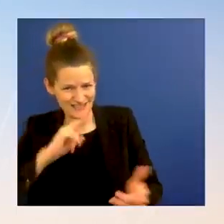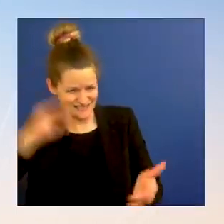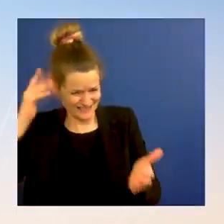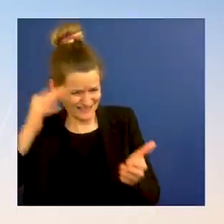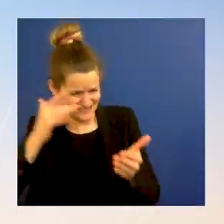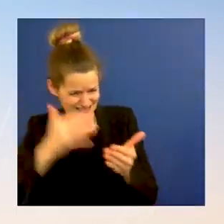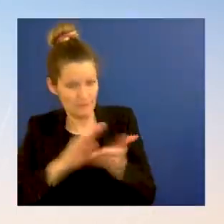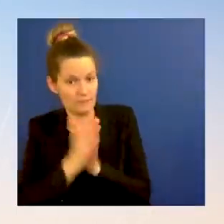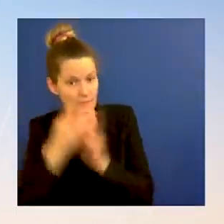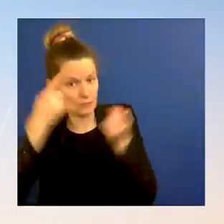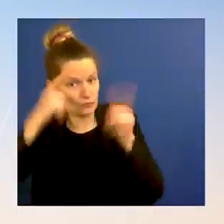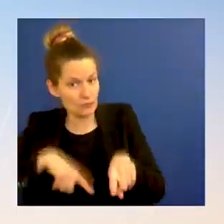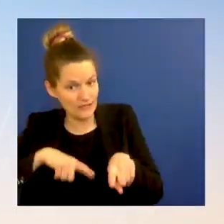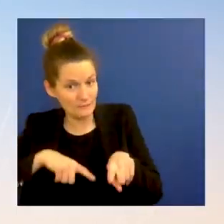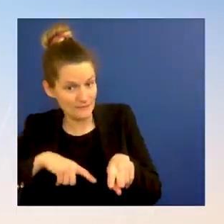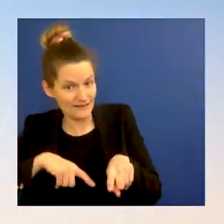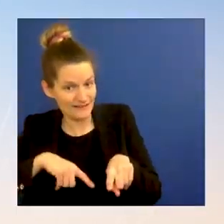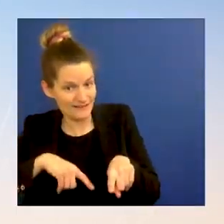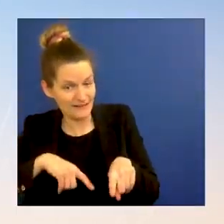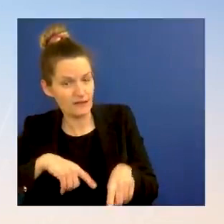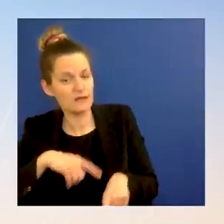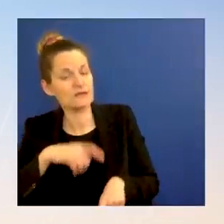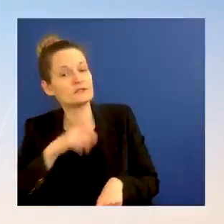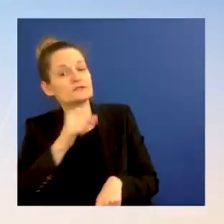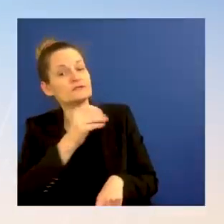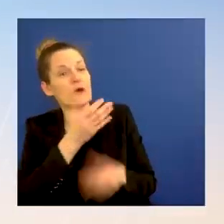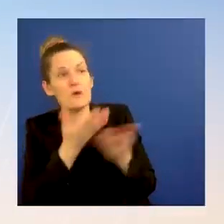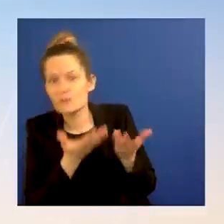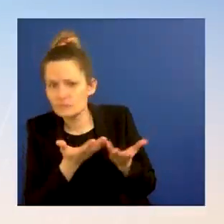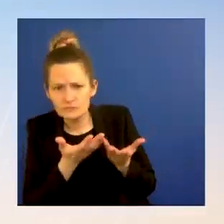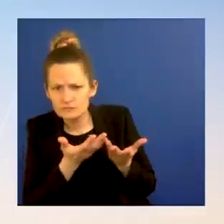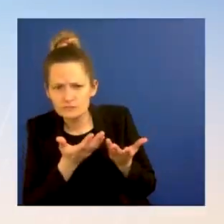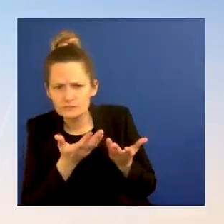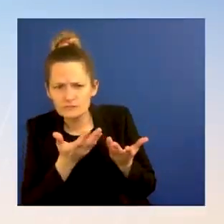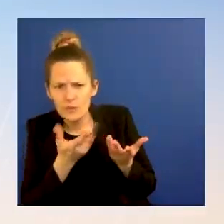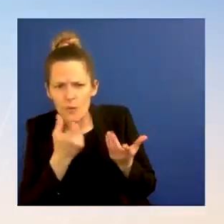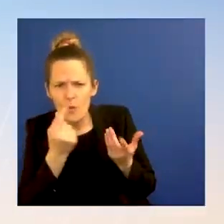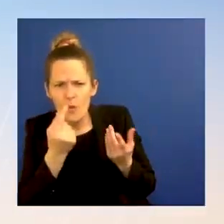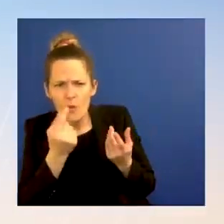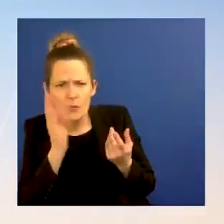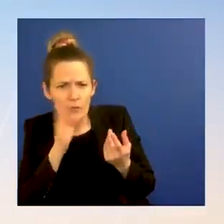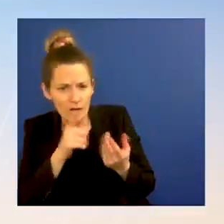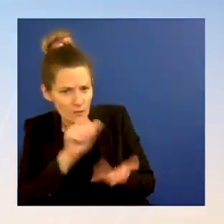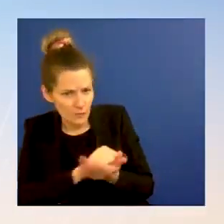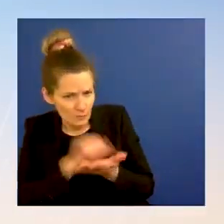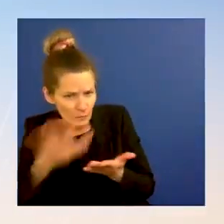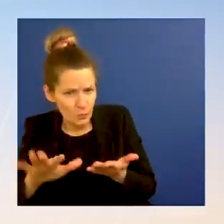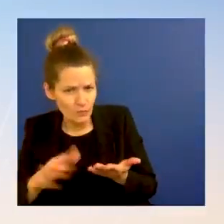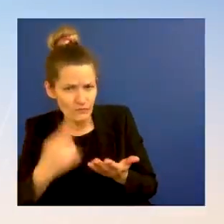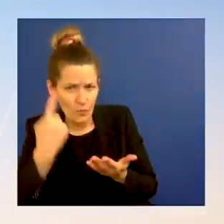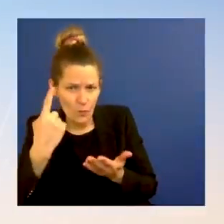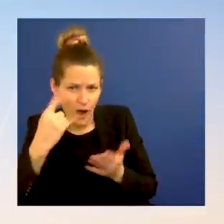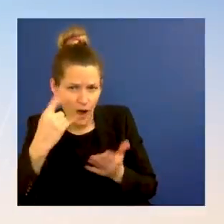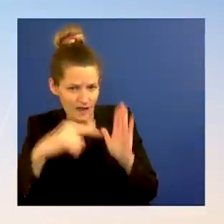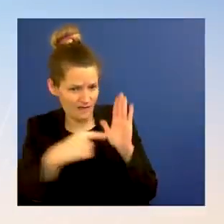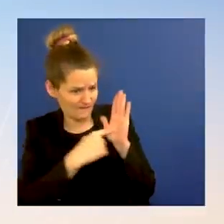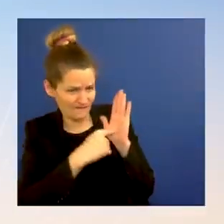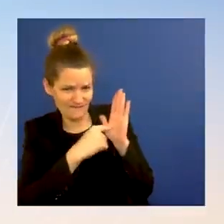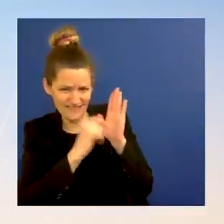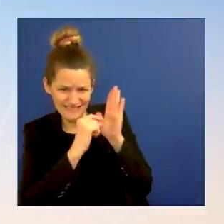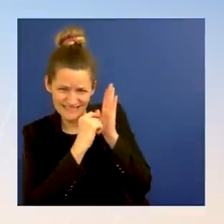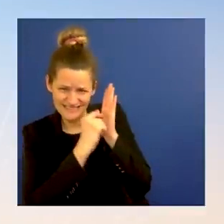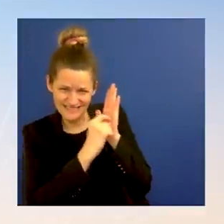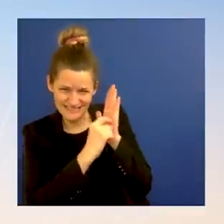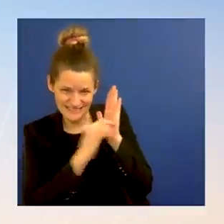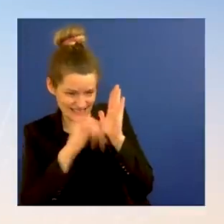list of foreign terrorist organizations. What's the U.S. position on that? Look, there, we are close. We are making progress, but there's still more